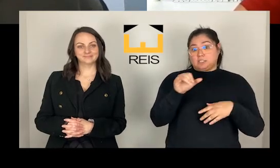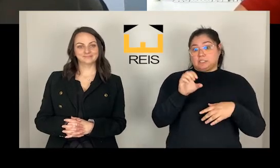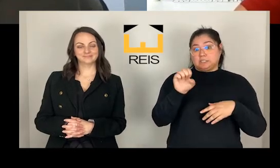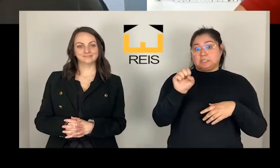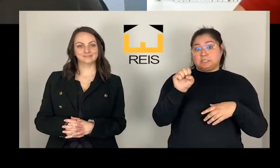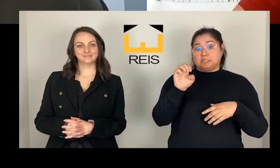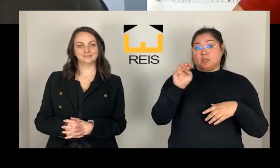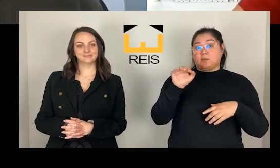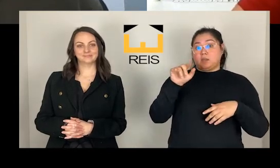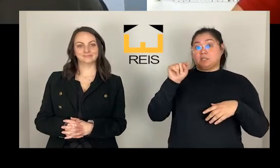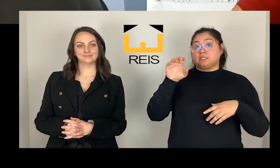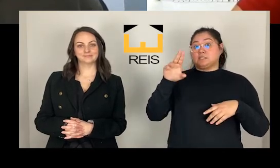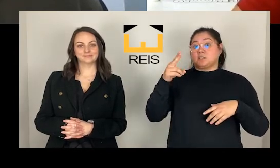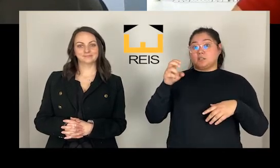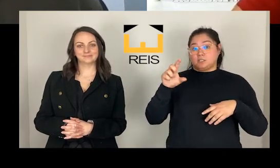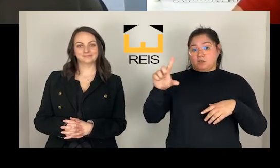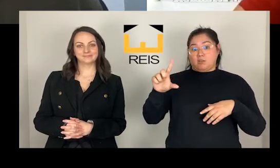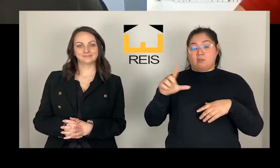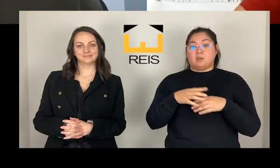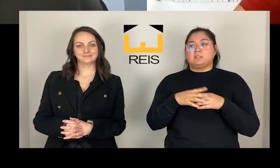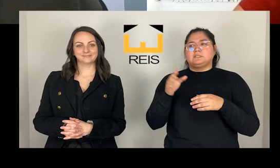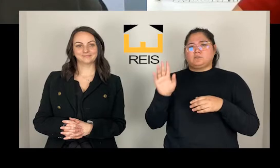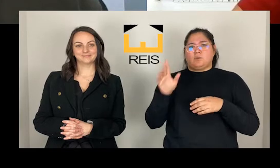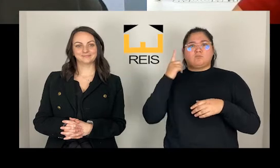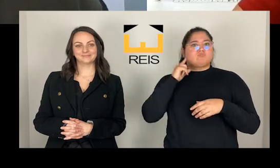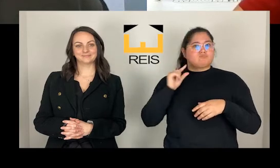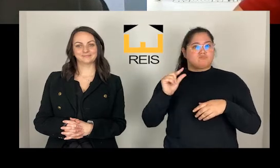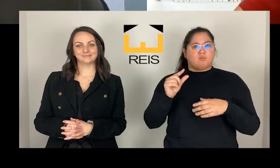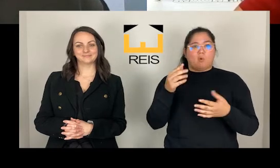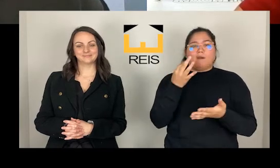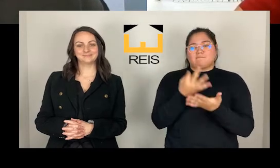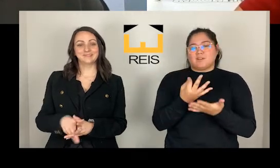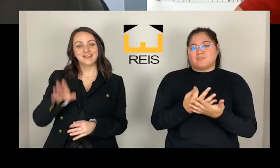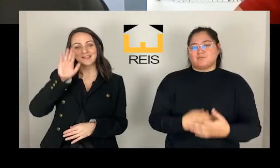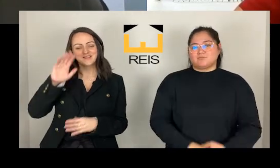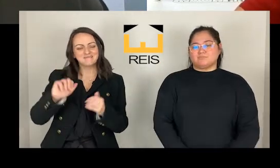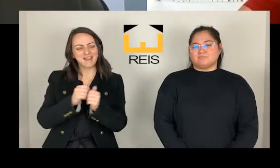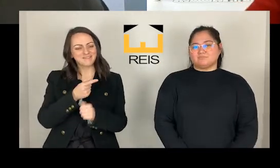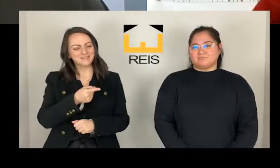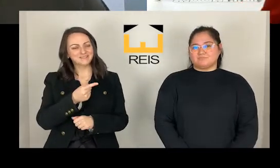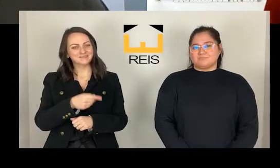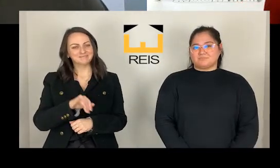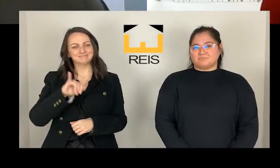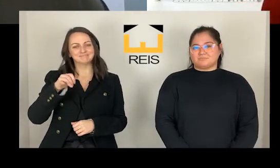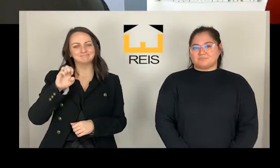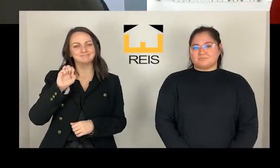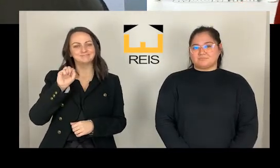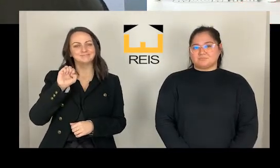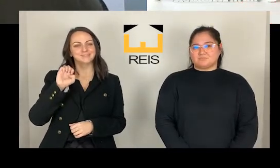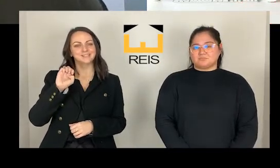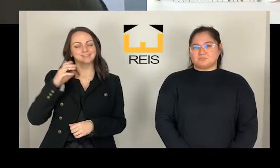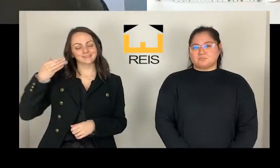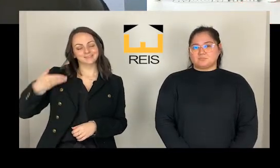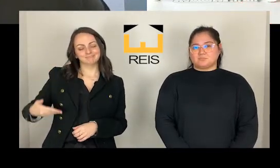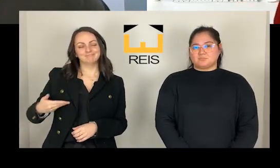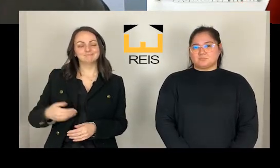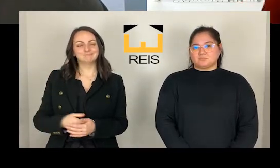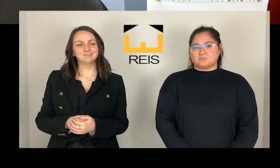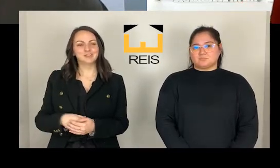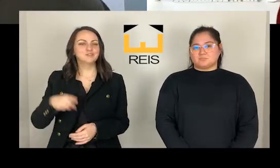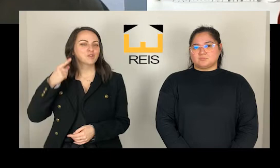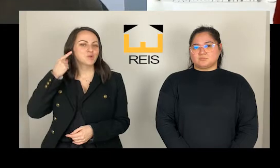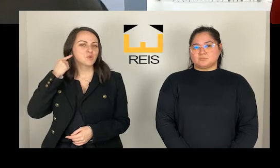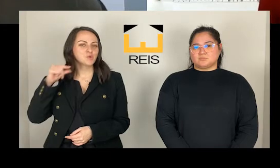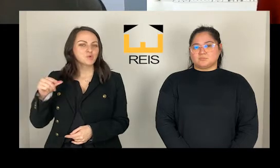ASL accessible partners. Hey Jesse, how are you? Hello, Bernardo. How are you doing? Jesse Mitchell with Gold Financial here.